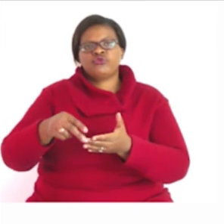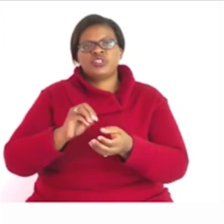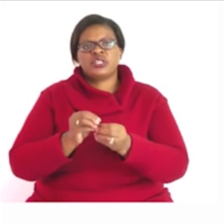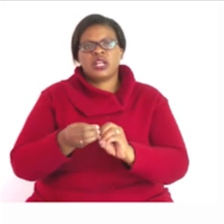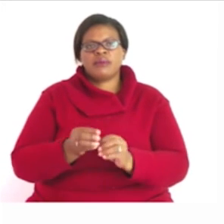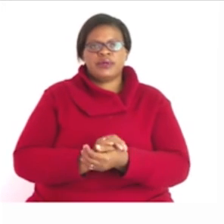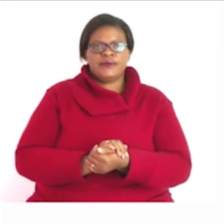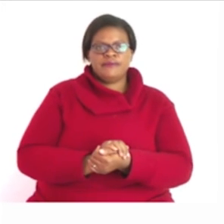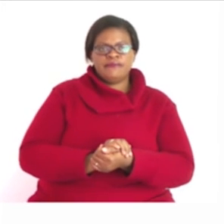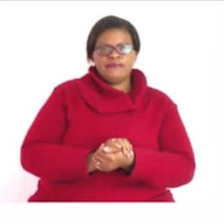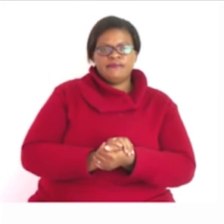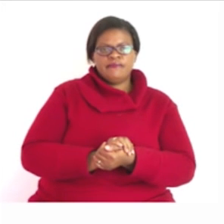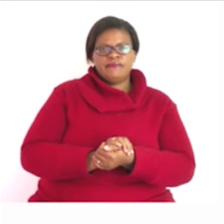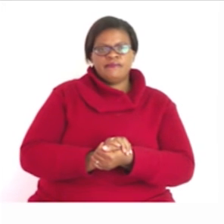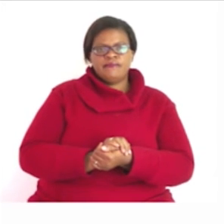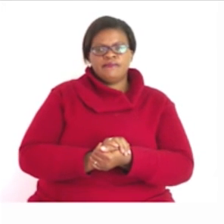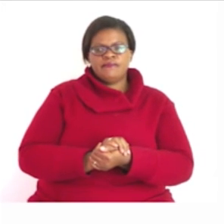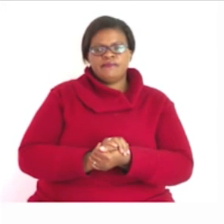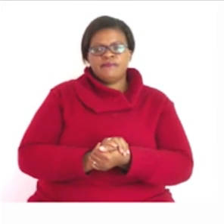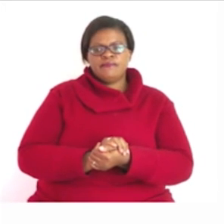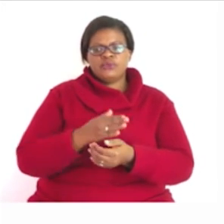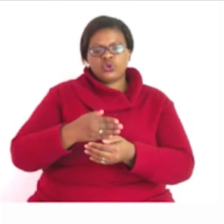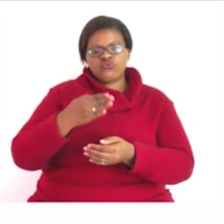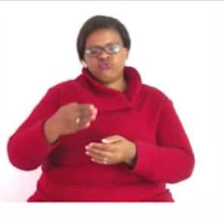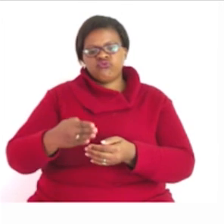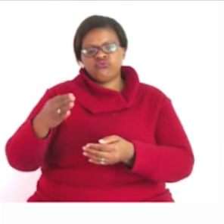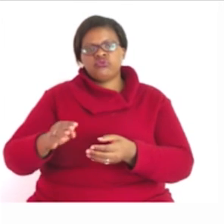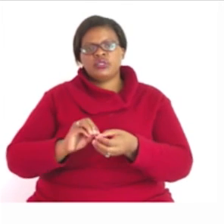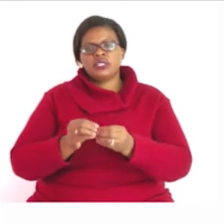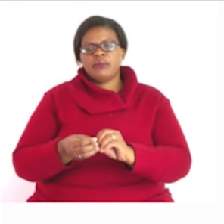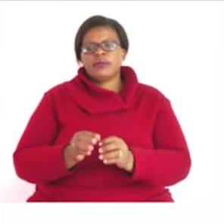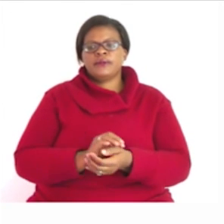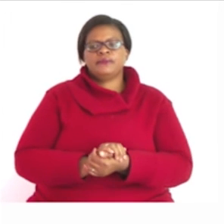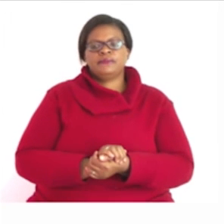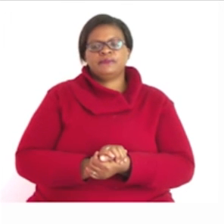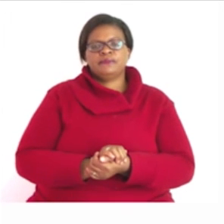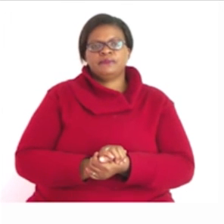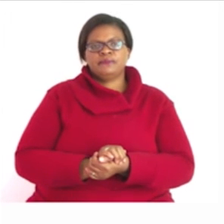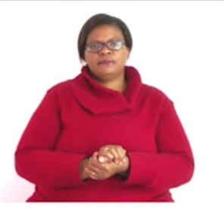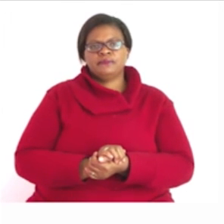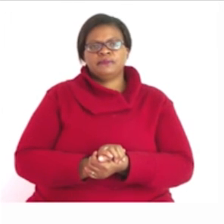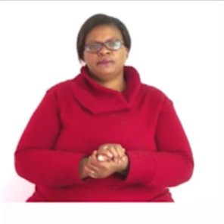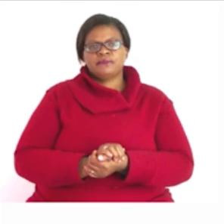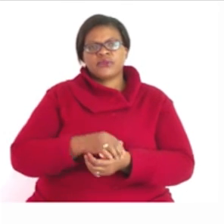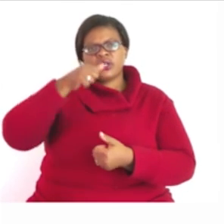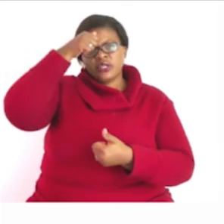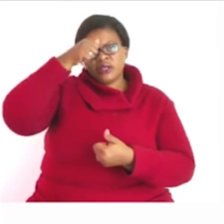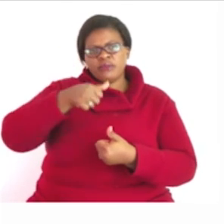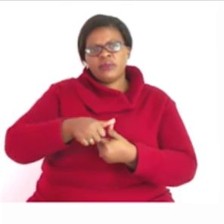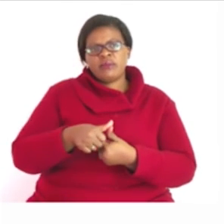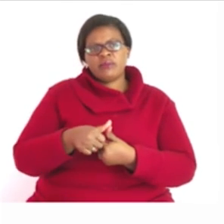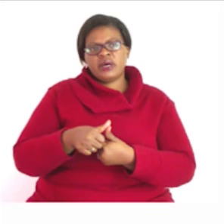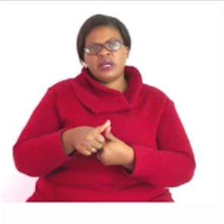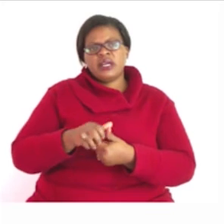forgotten not only even number, but only even prime number. Remember the word